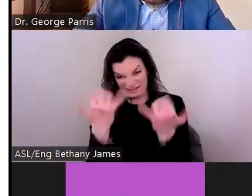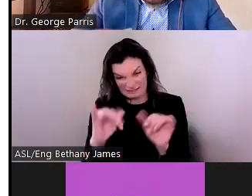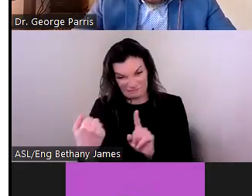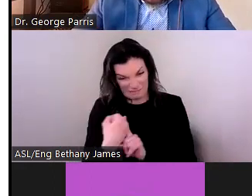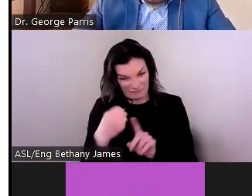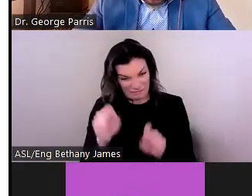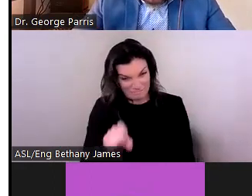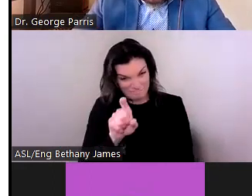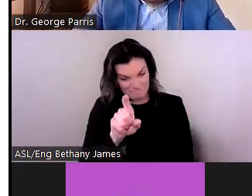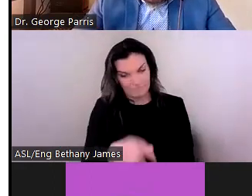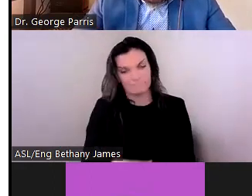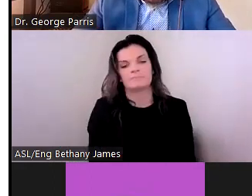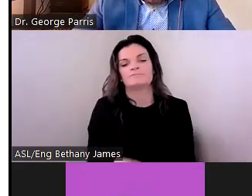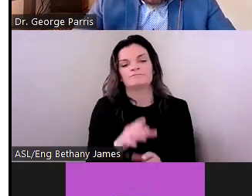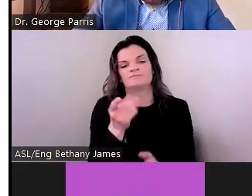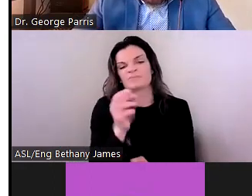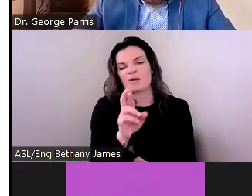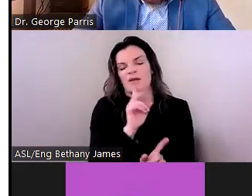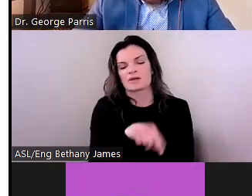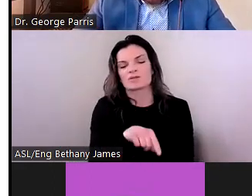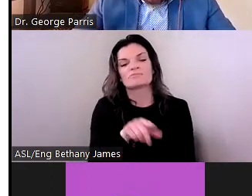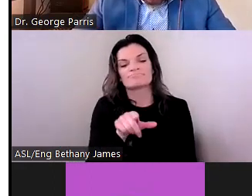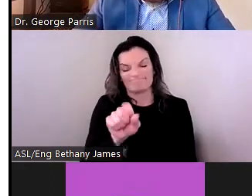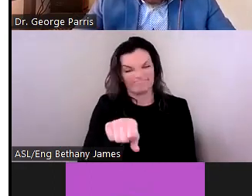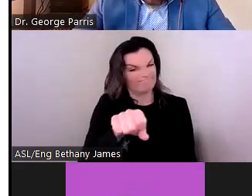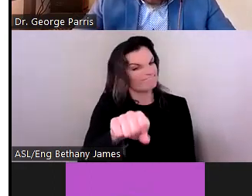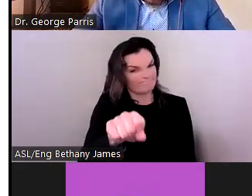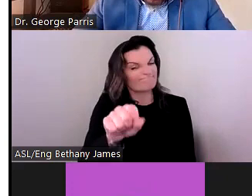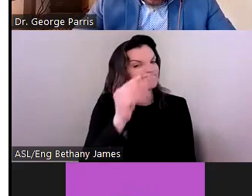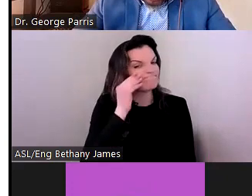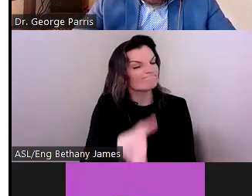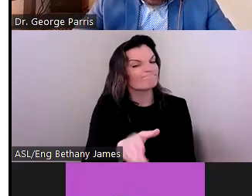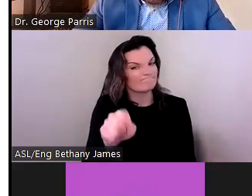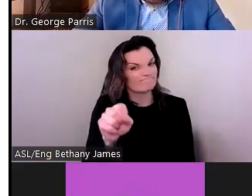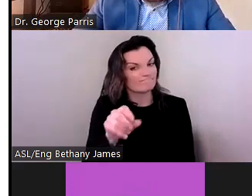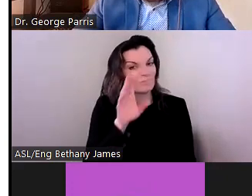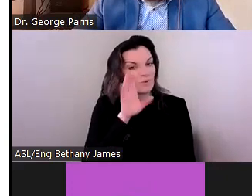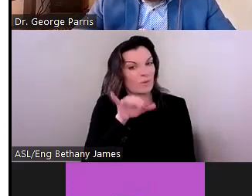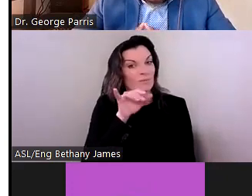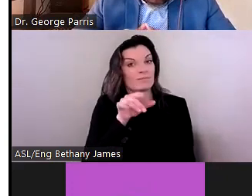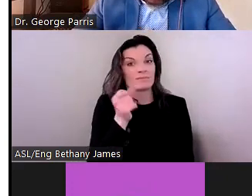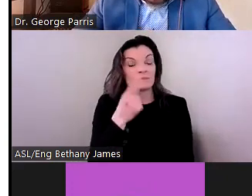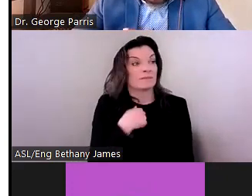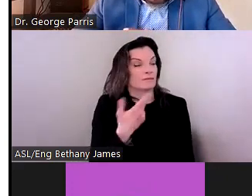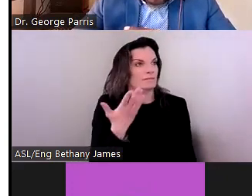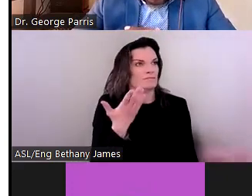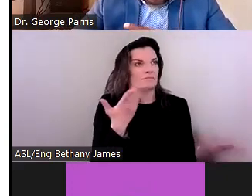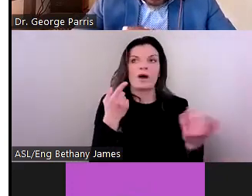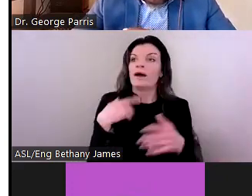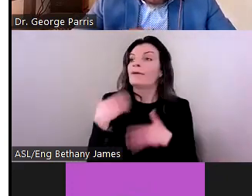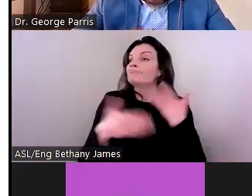about the 2 years that people were working from home without no contact with